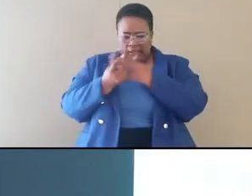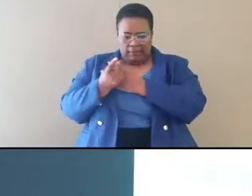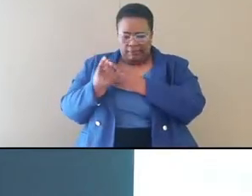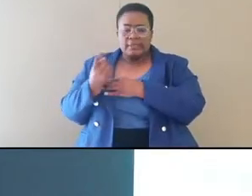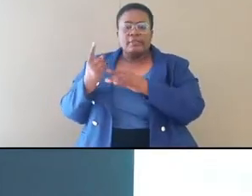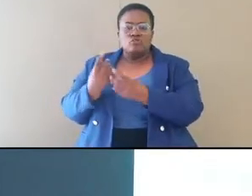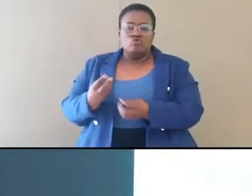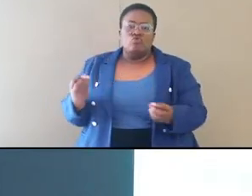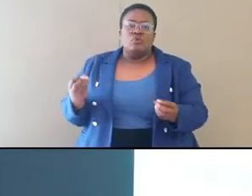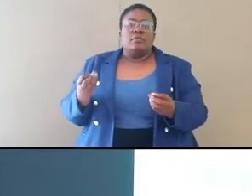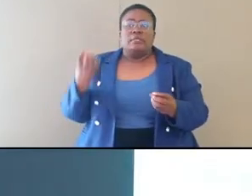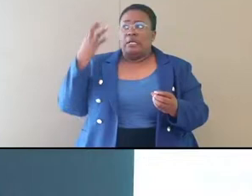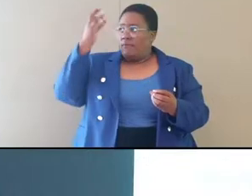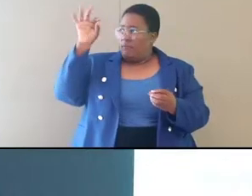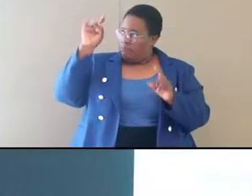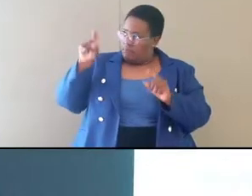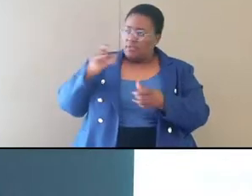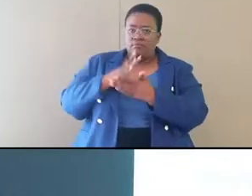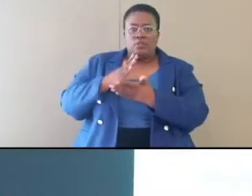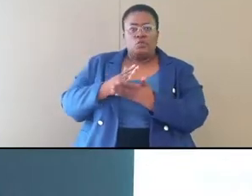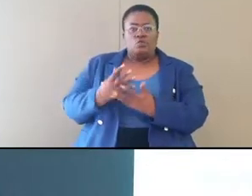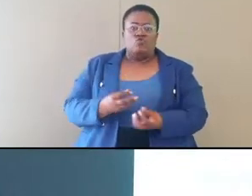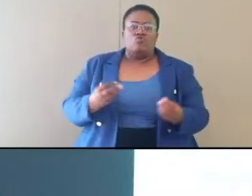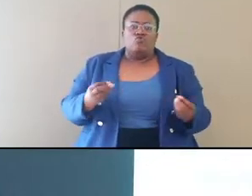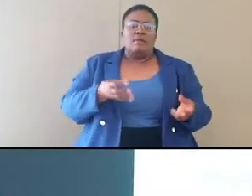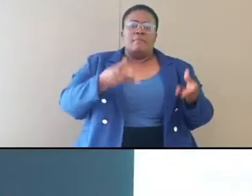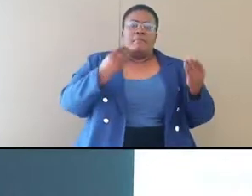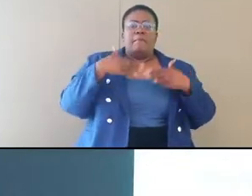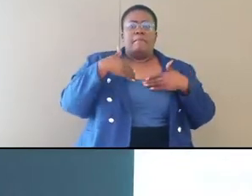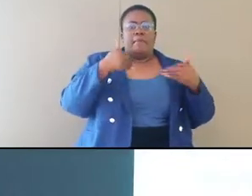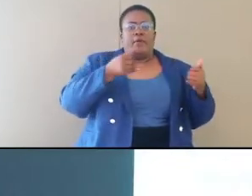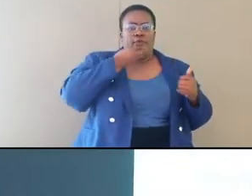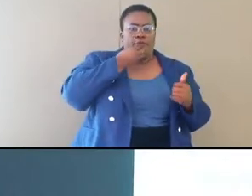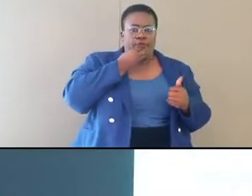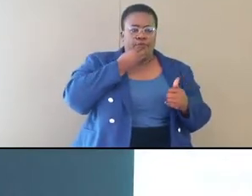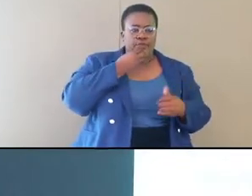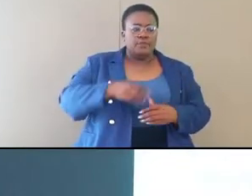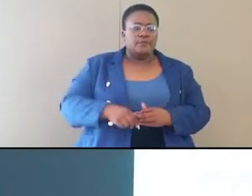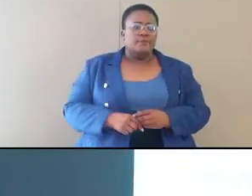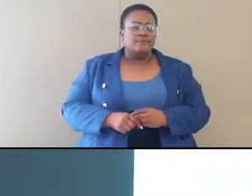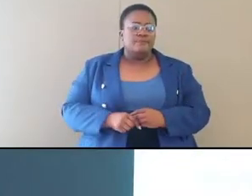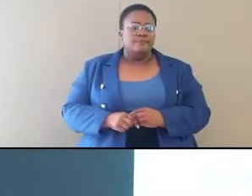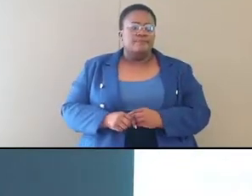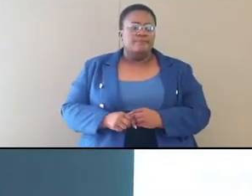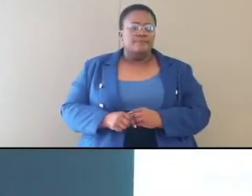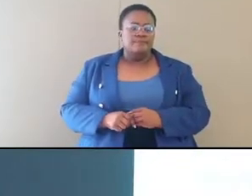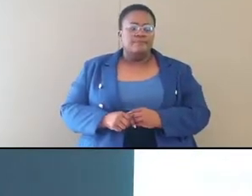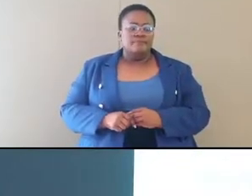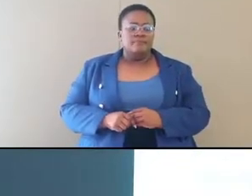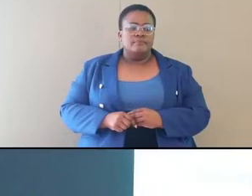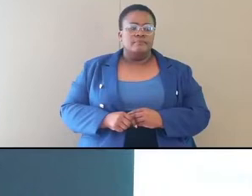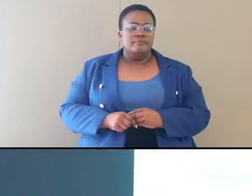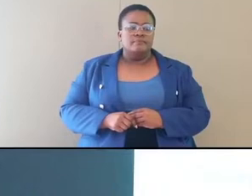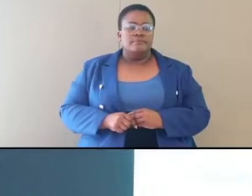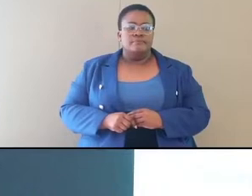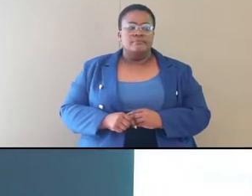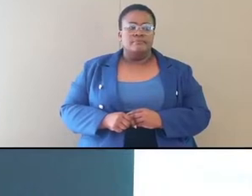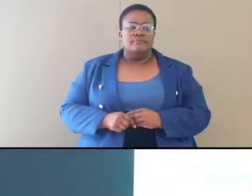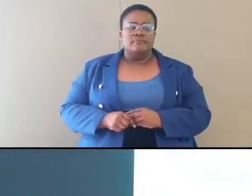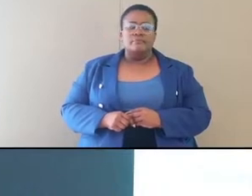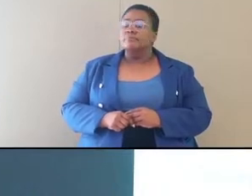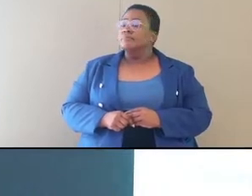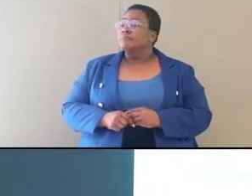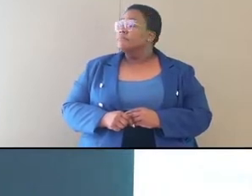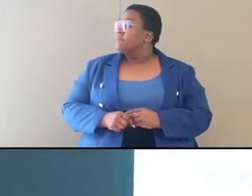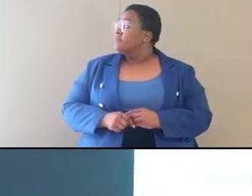basic nutrition and said starvation, hunger of a child, is never justifiable. So I'm just flashing you there. That's the words of the court.